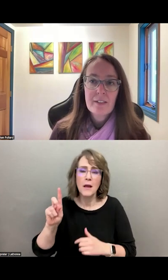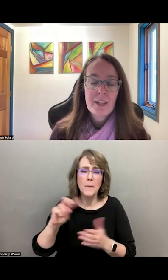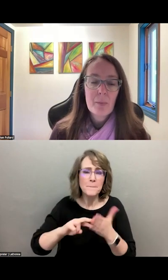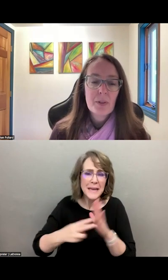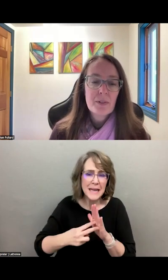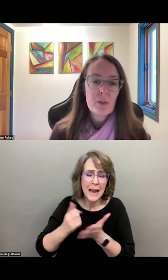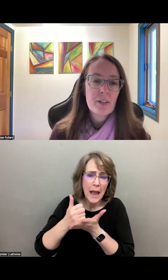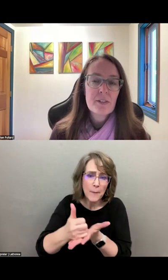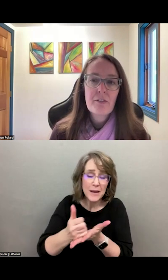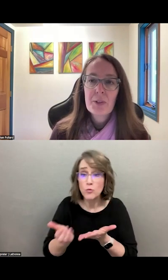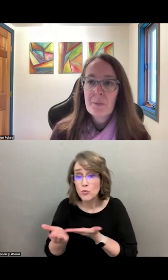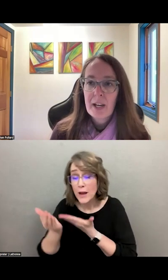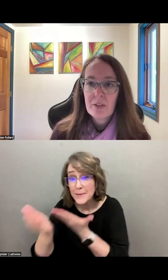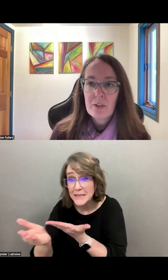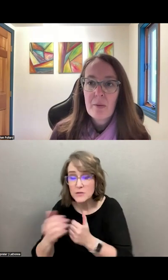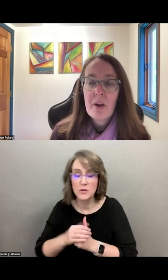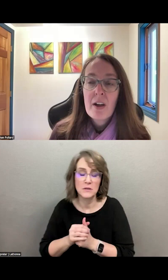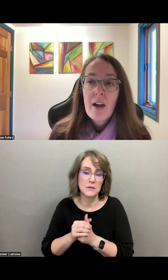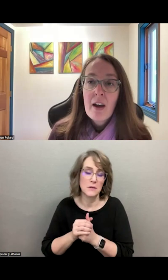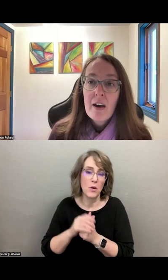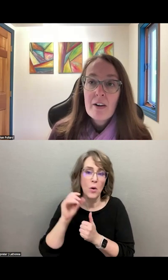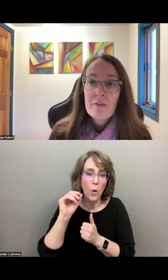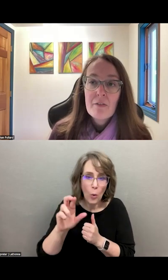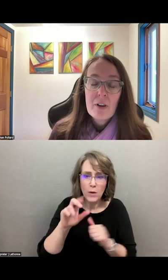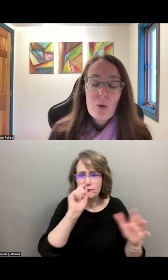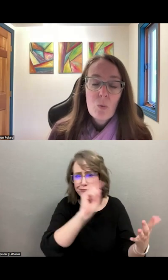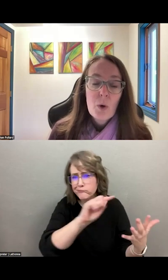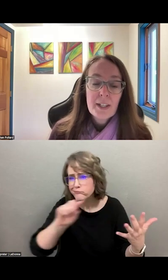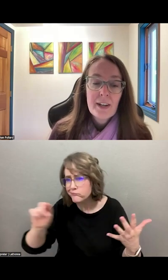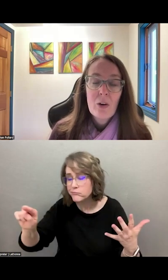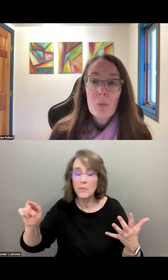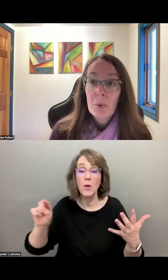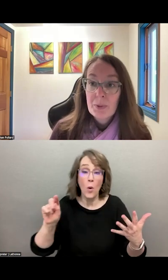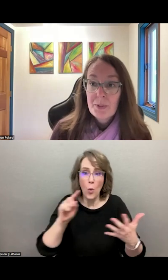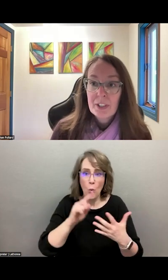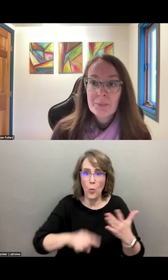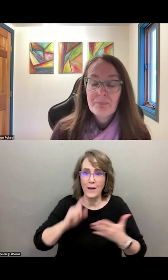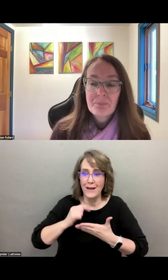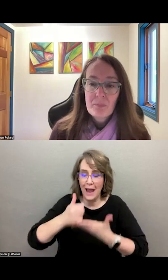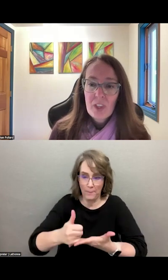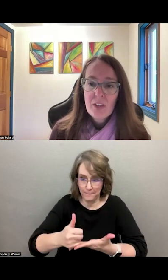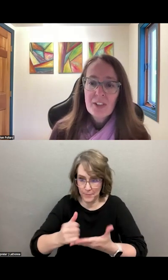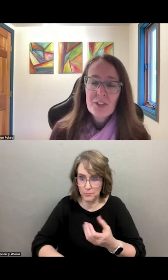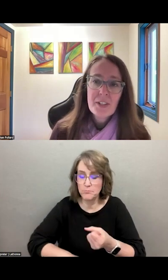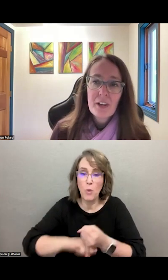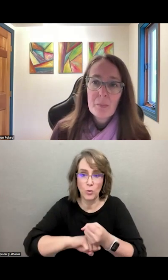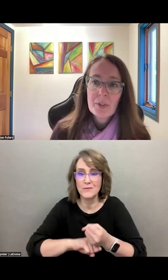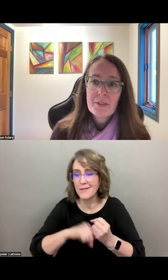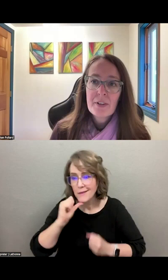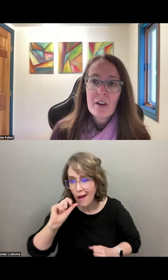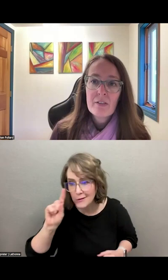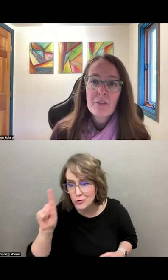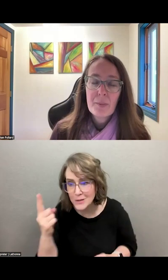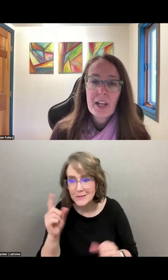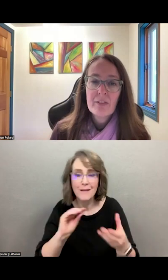providing examples across the full spectrum of what can help bolster not just the